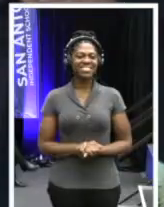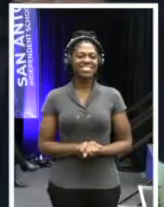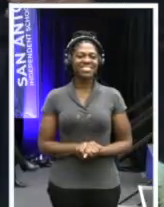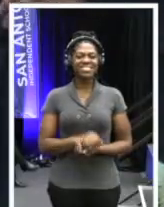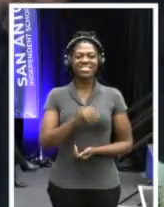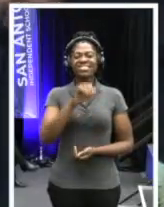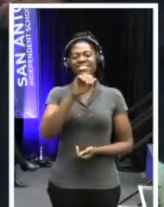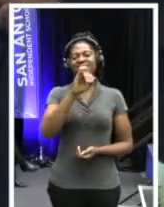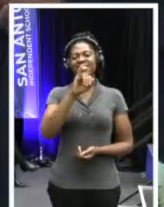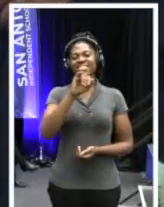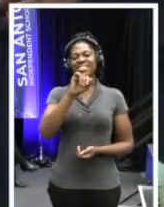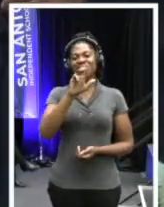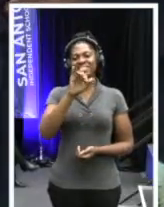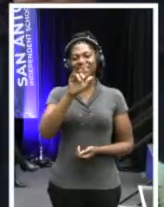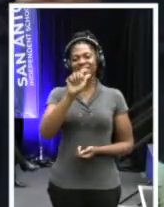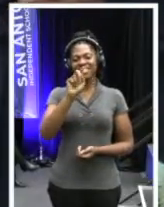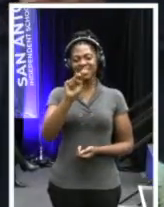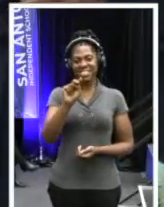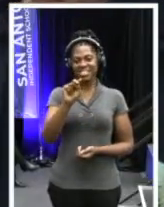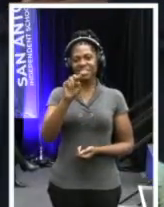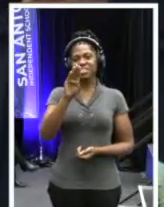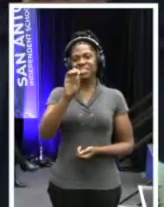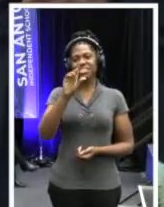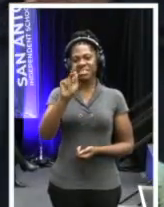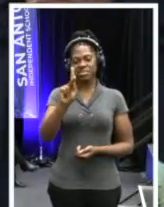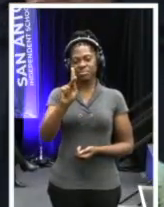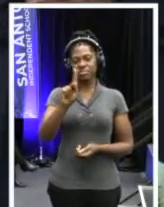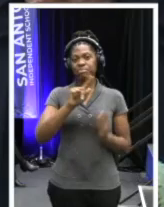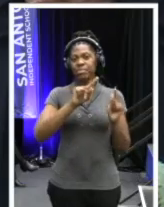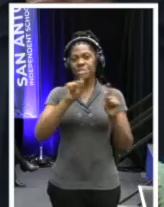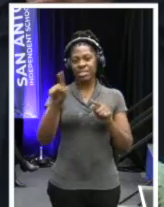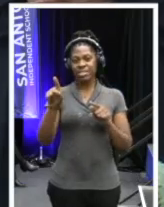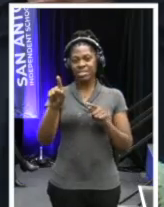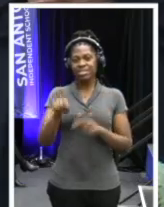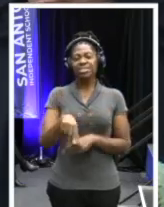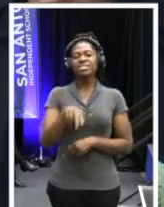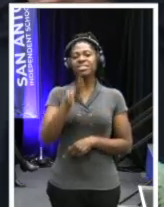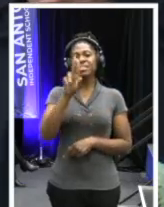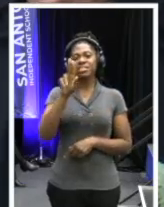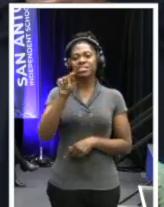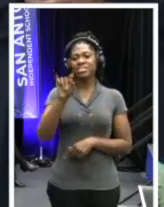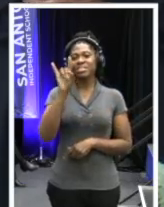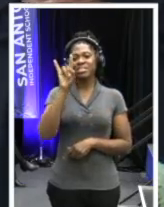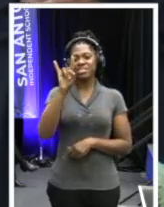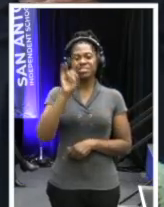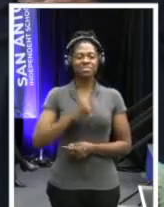Ileana Marie Beck will be attending the University of Texas at Austin.